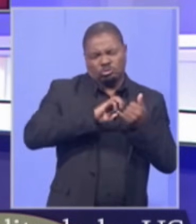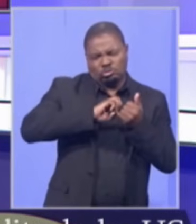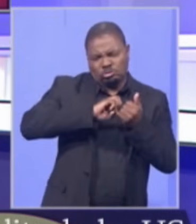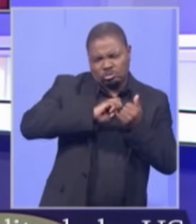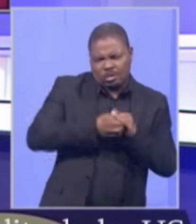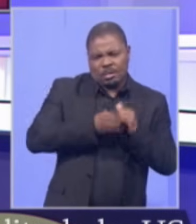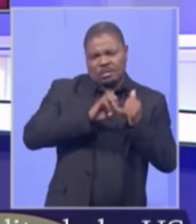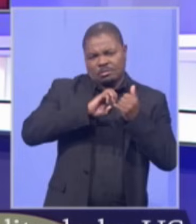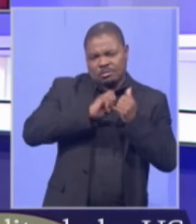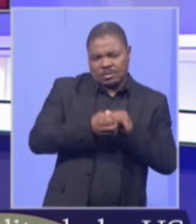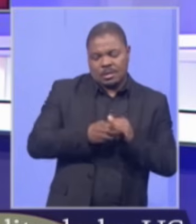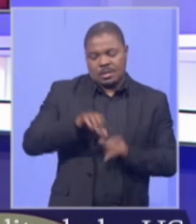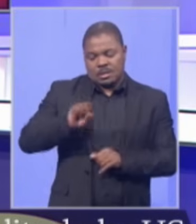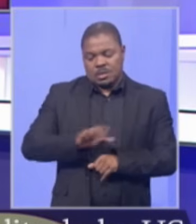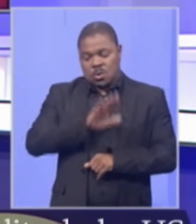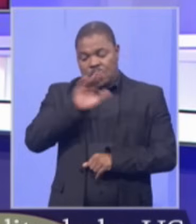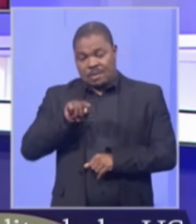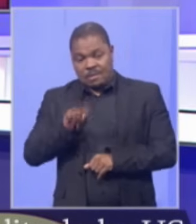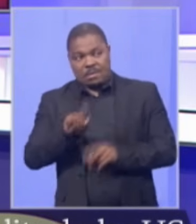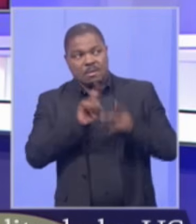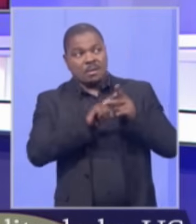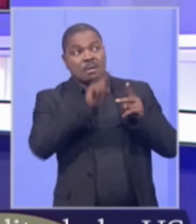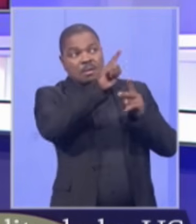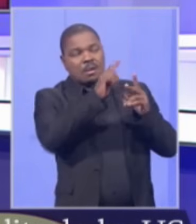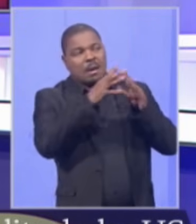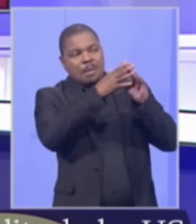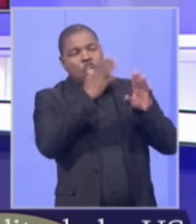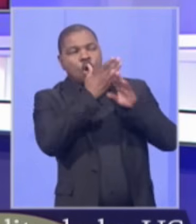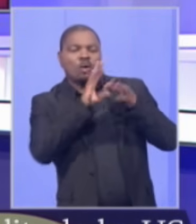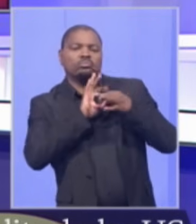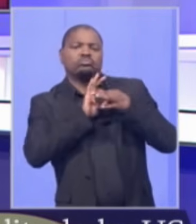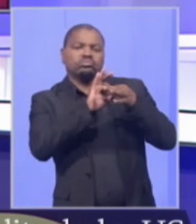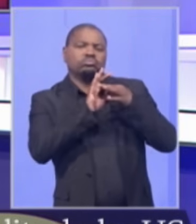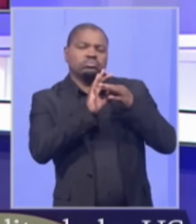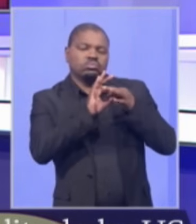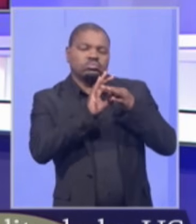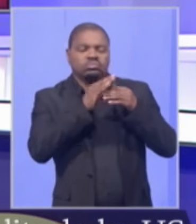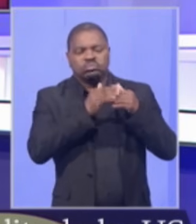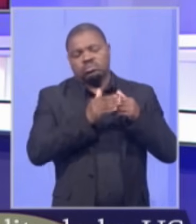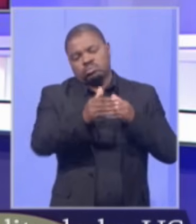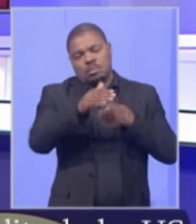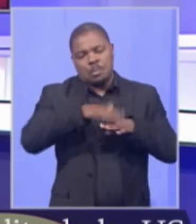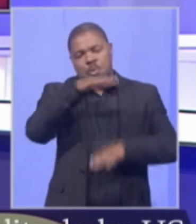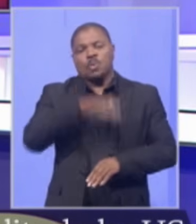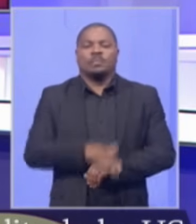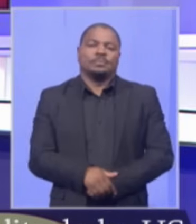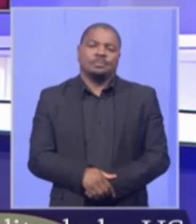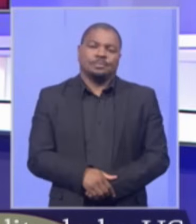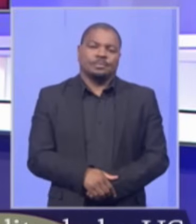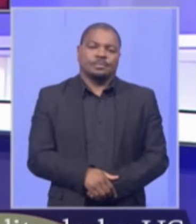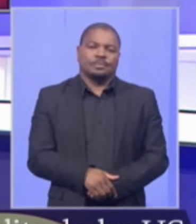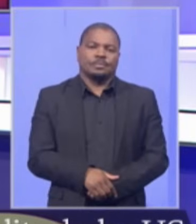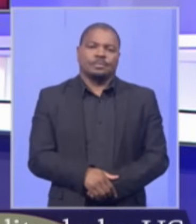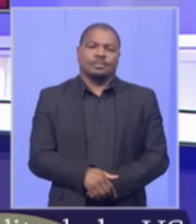tšwetša pele dikamano tša tšhomišano ye botse ya mošomo magareng ga Afrika Borwa le naga ya Amerika.